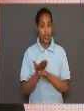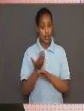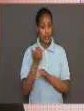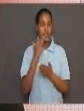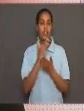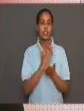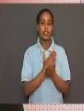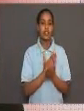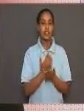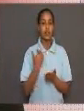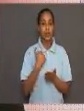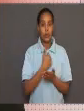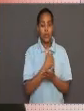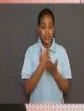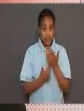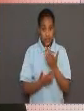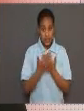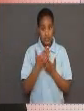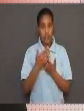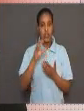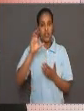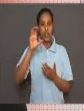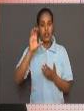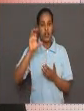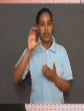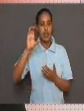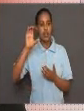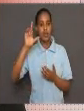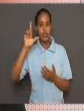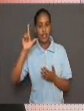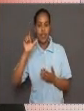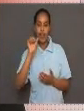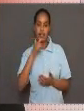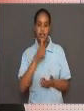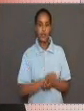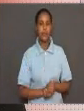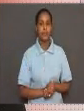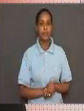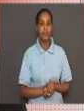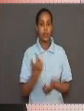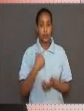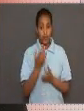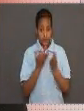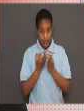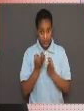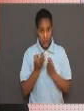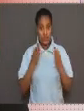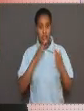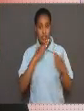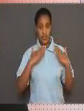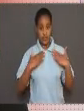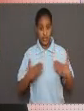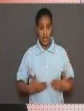last lesson, we discussed carboxylic acids. We described the